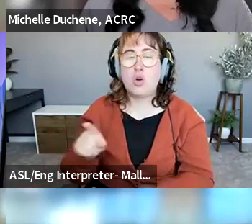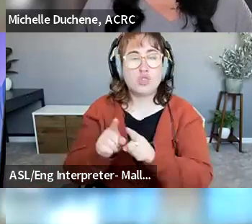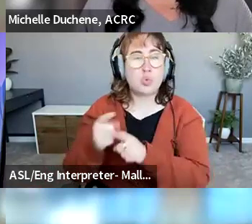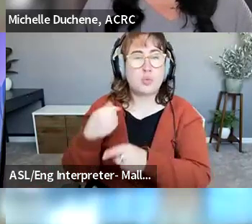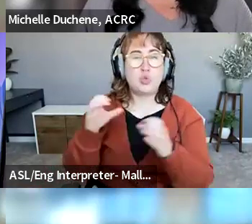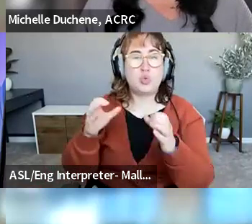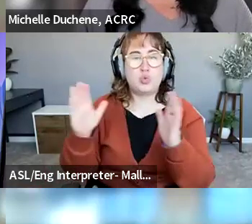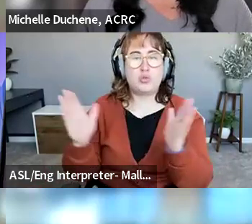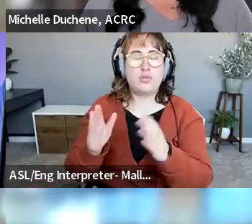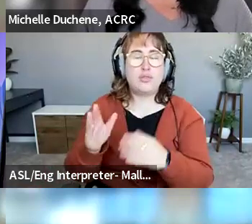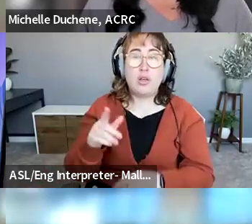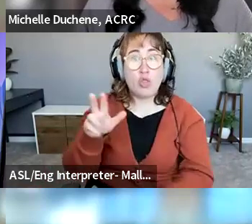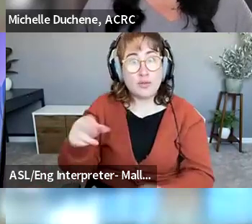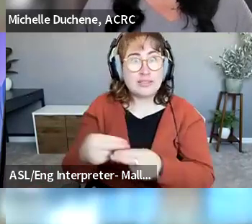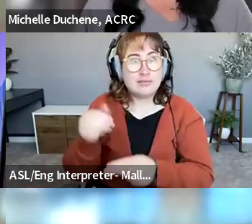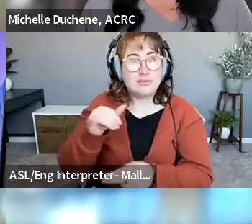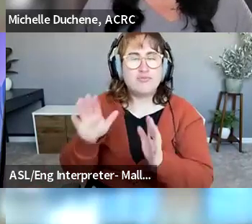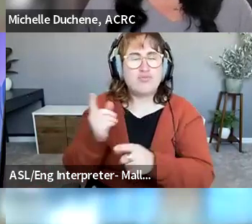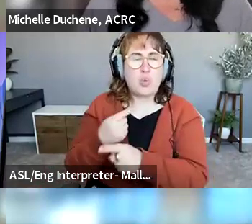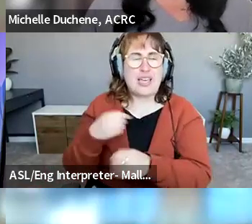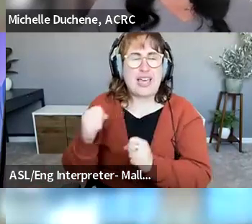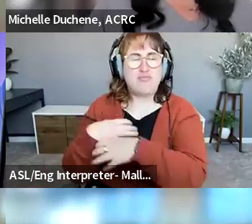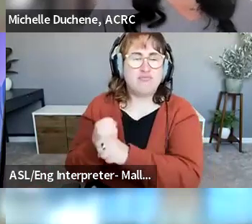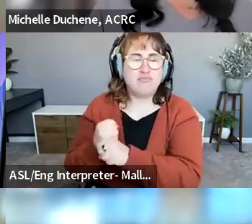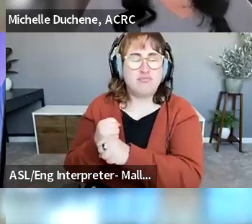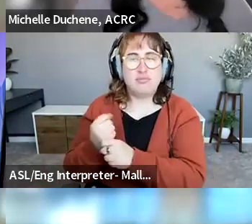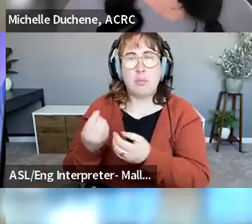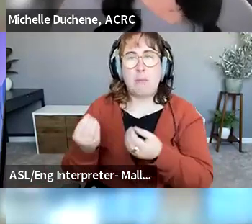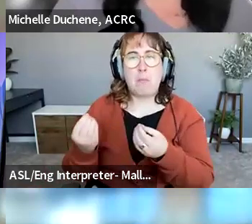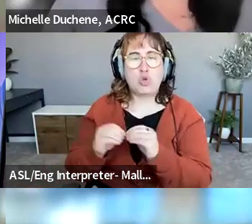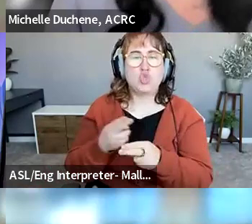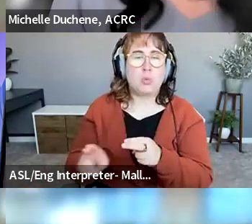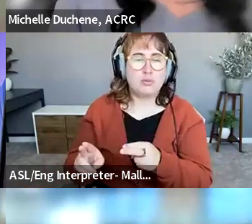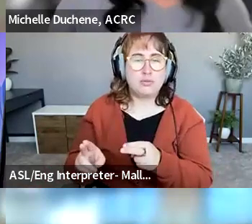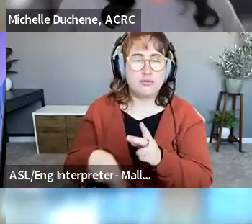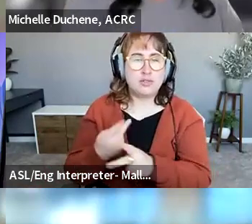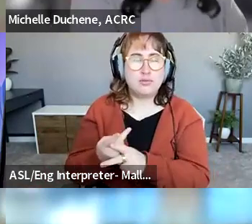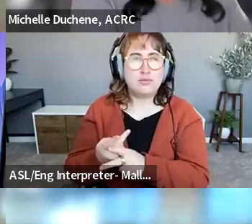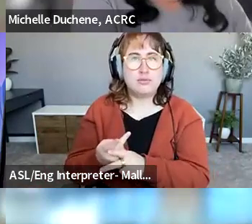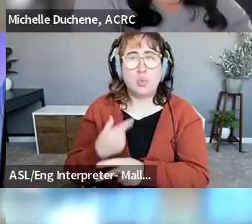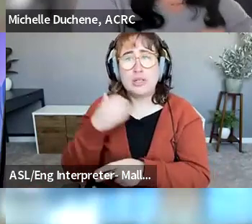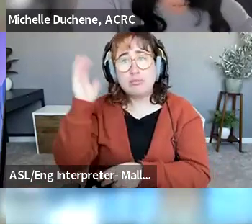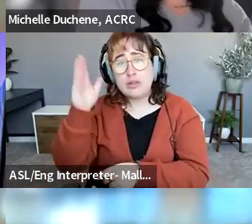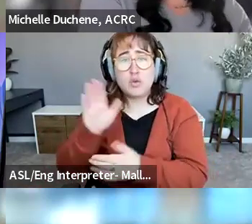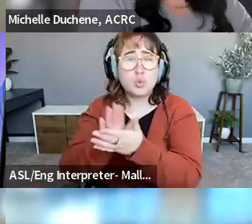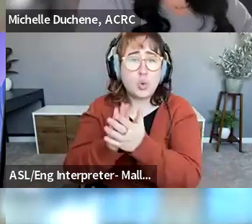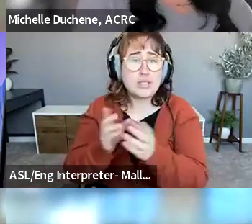scale, to your point about not needing to do the whole thing. We've done more condensed versions to school districts. It's helpful information for them to have as well